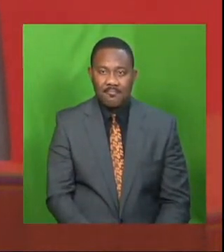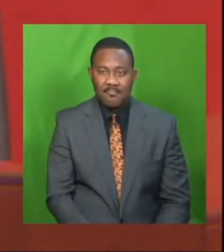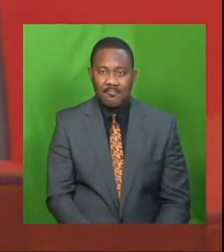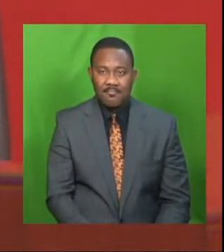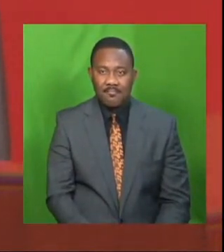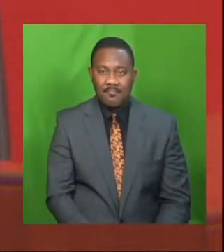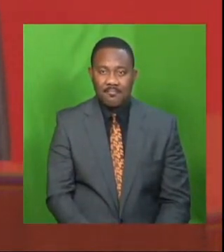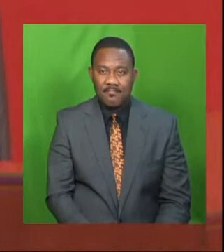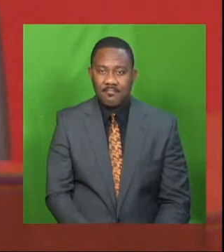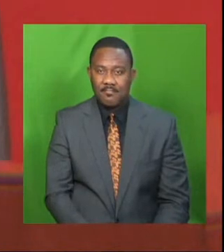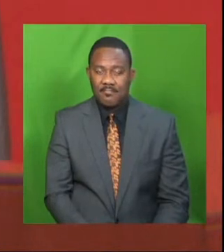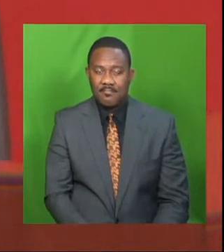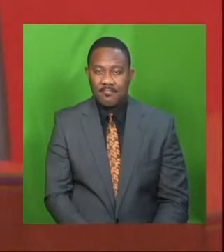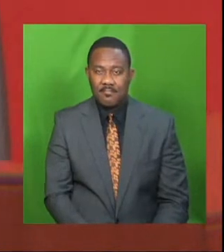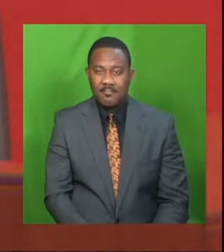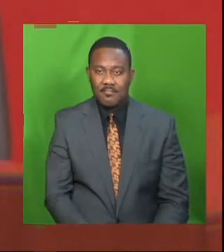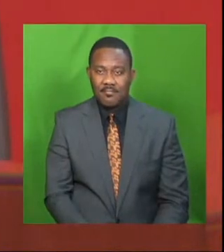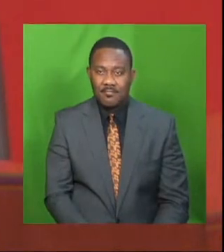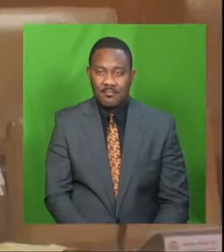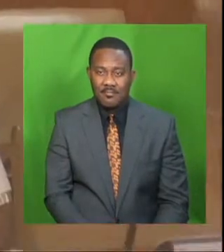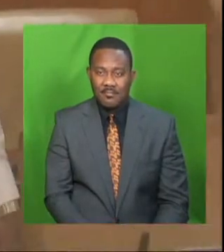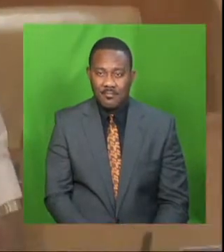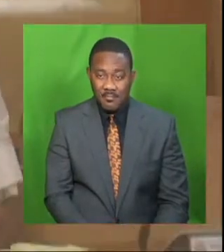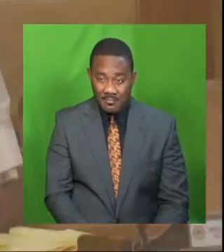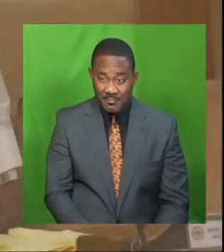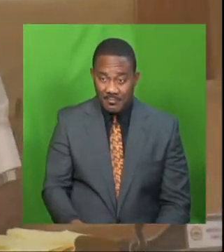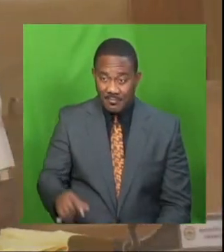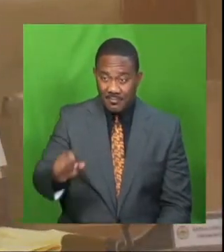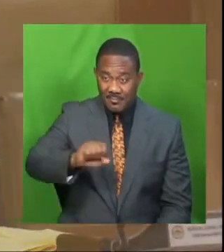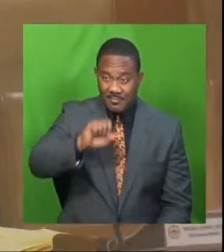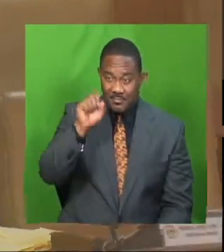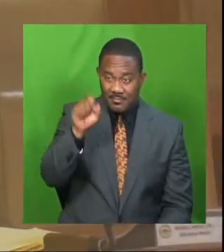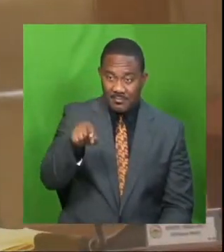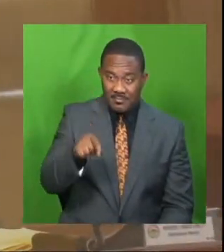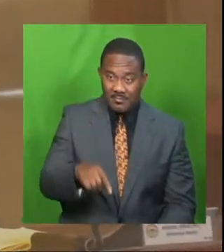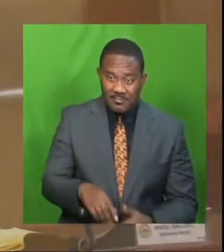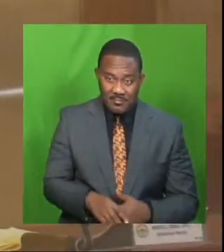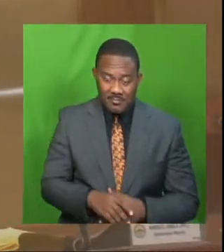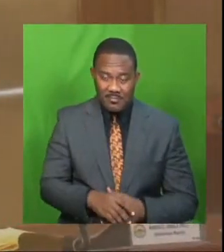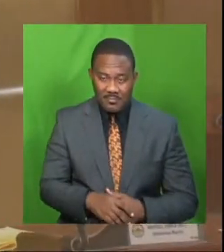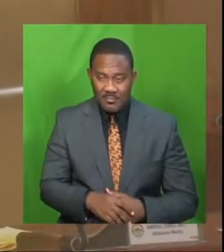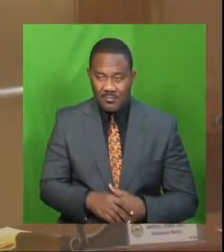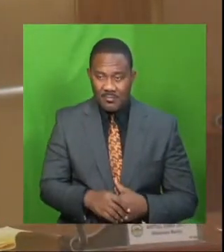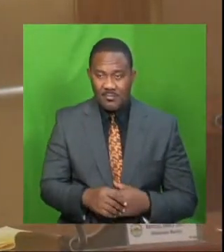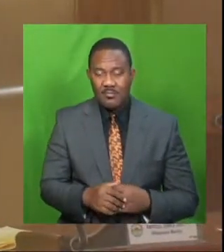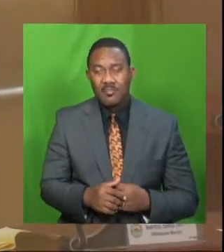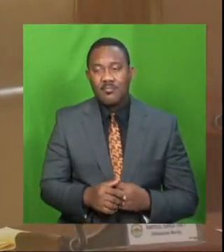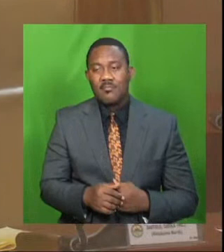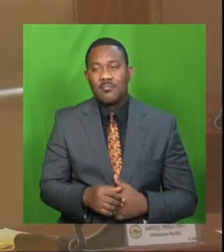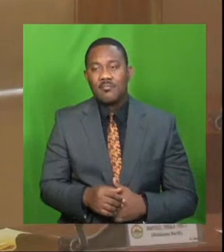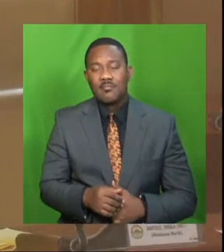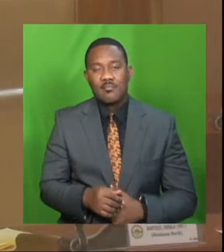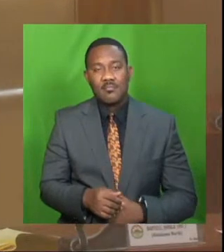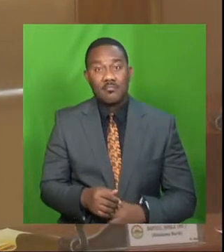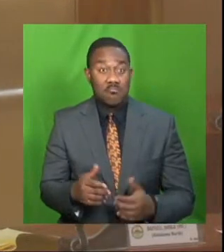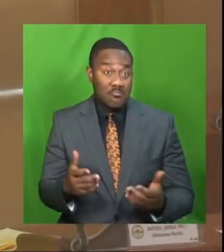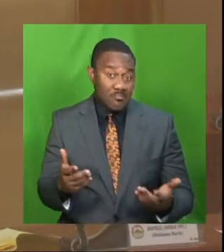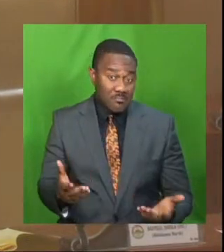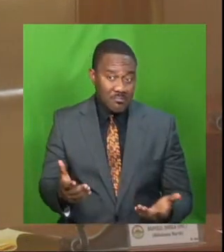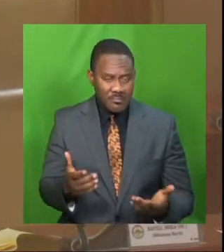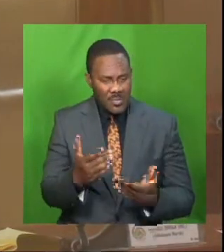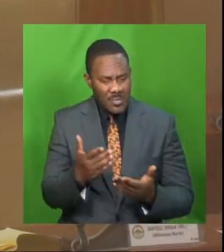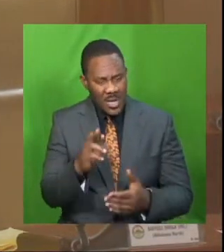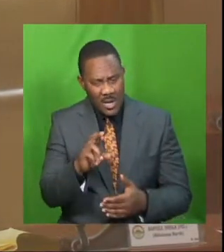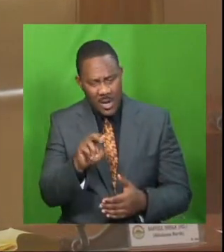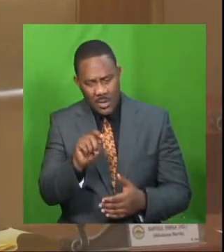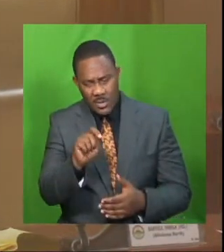Thank you, Right Honorable Speaker. I rise to ask the Minister for Information, progress of implementation of the Right to